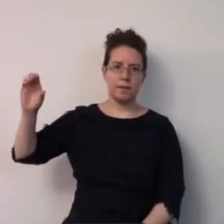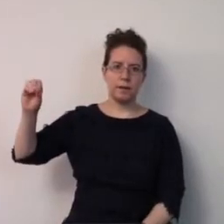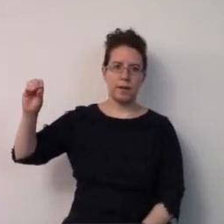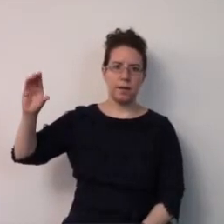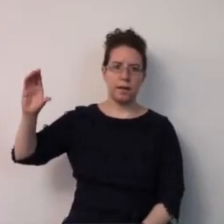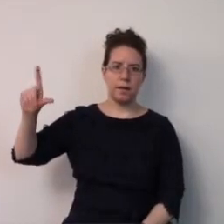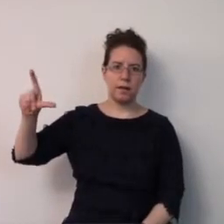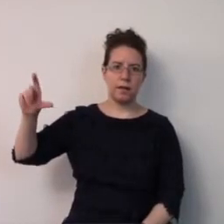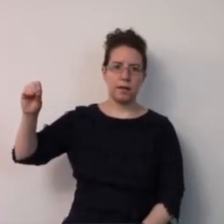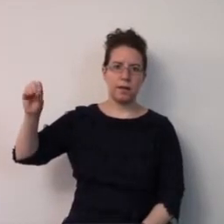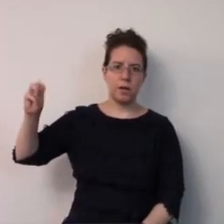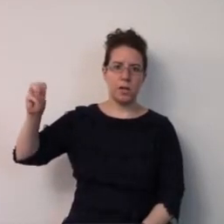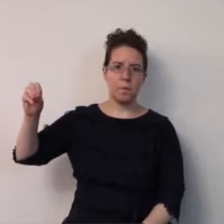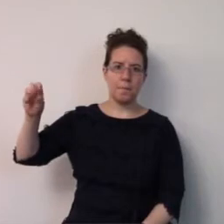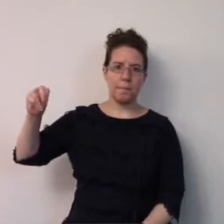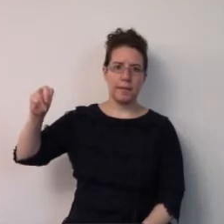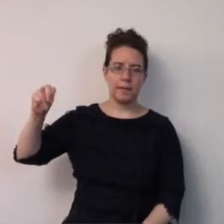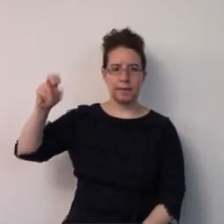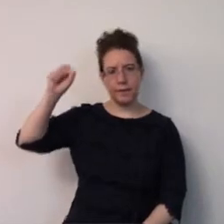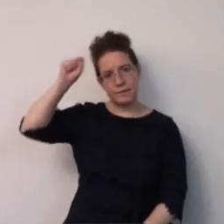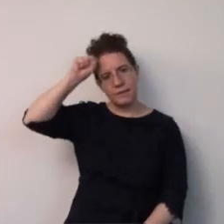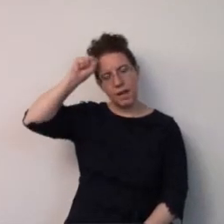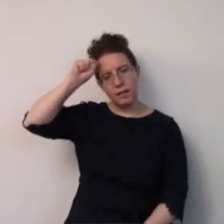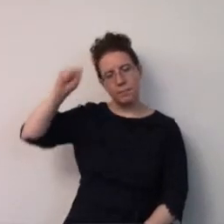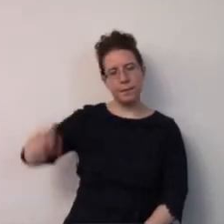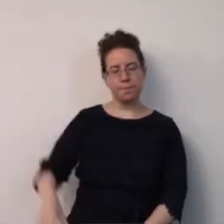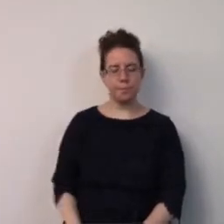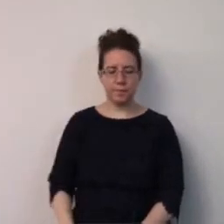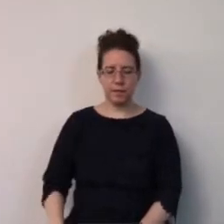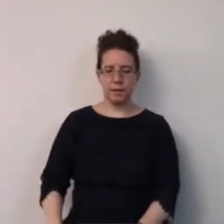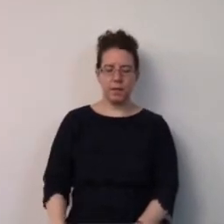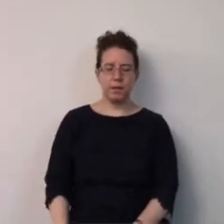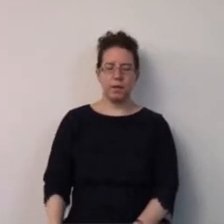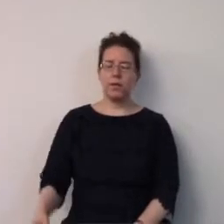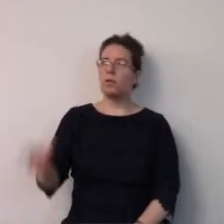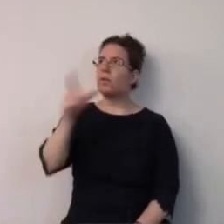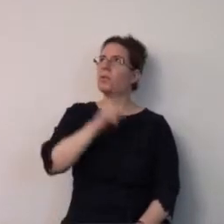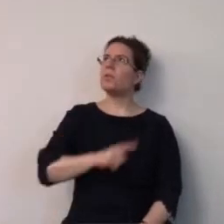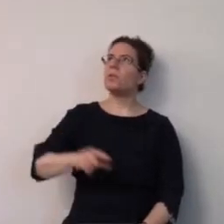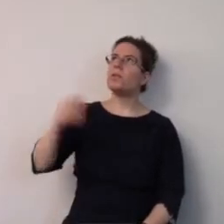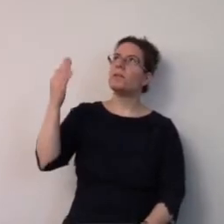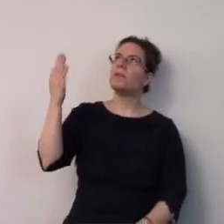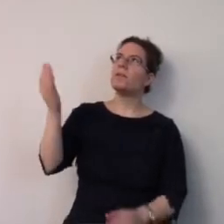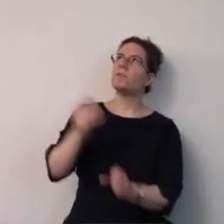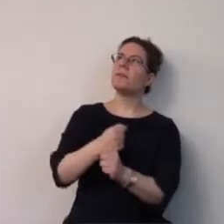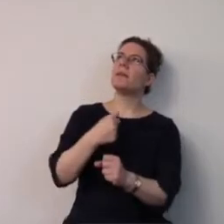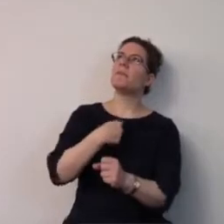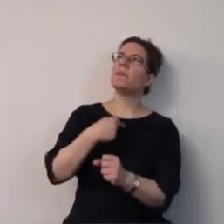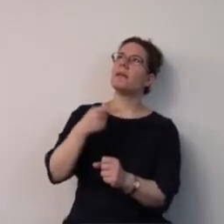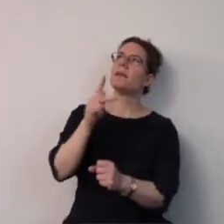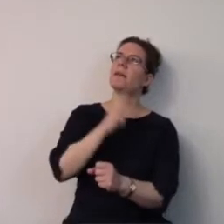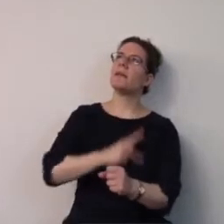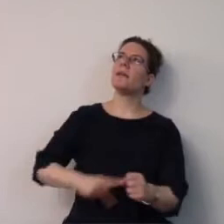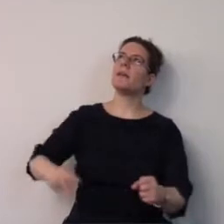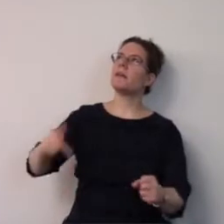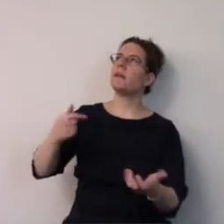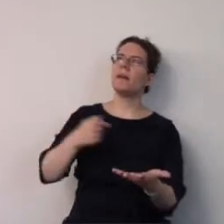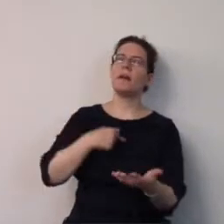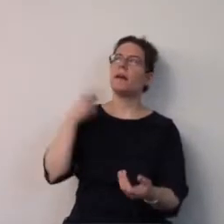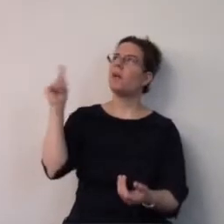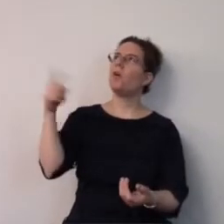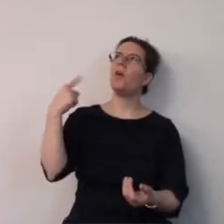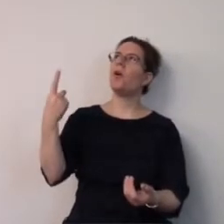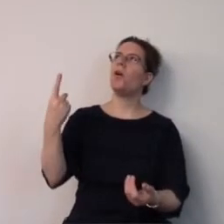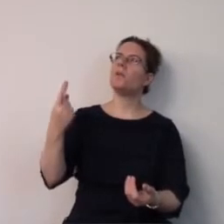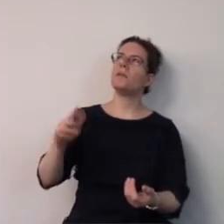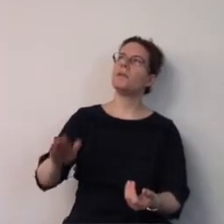But he said, "I know not how to go out and to come in." I don't have the answers, God. I don't know what to say or what to do. I